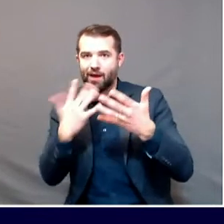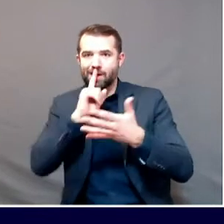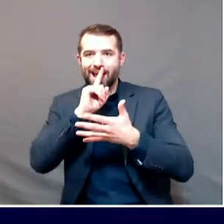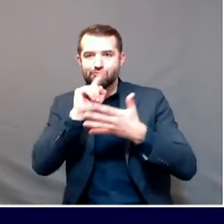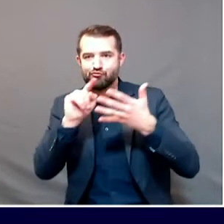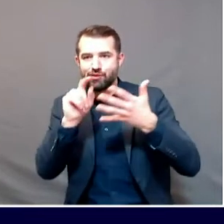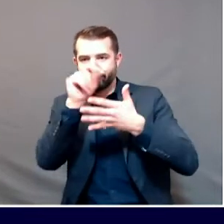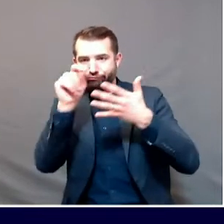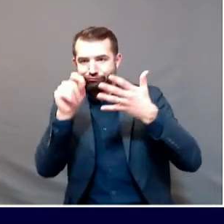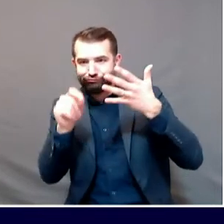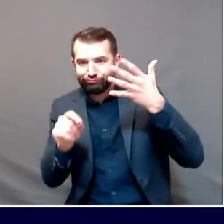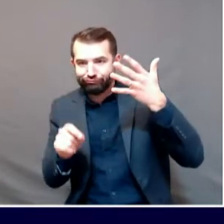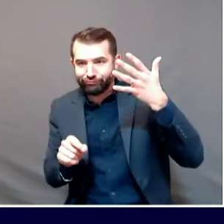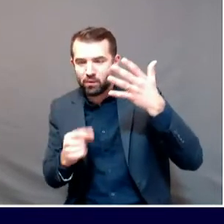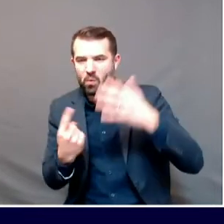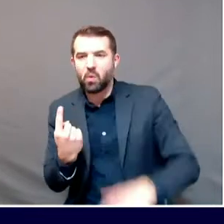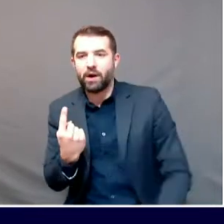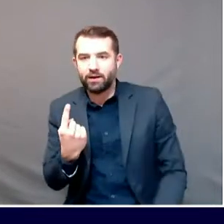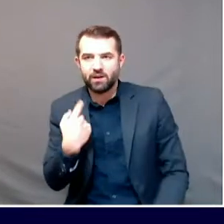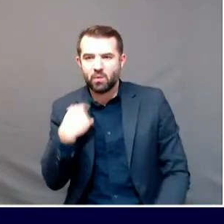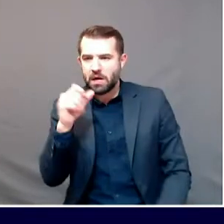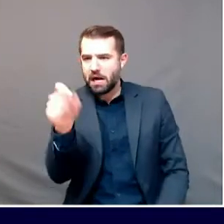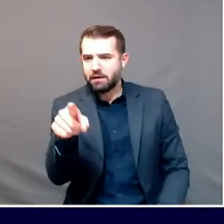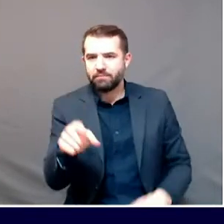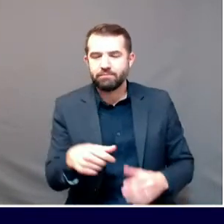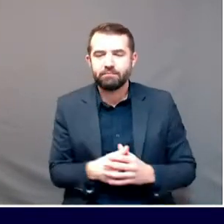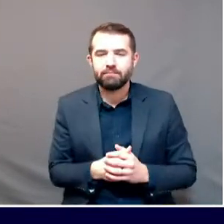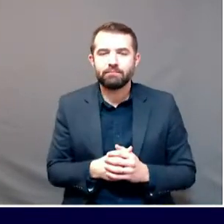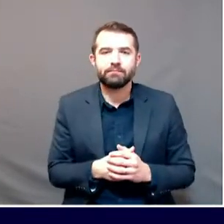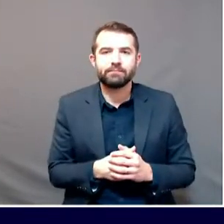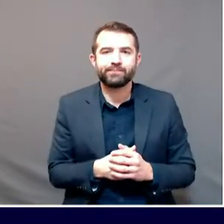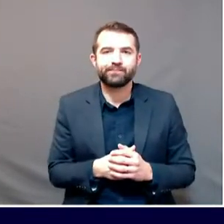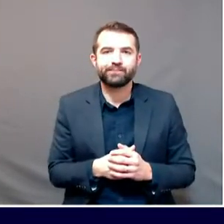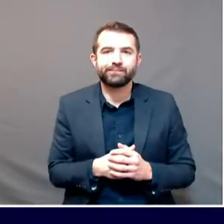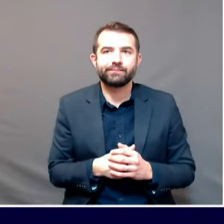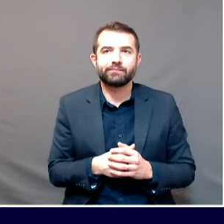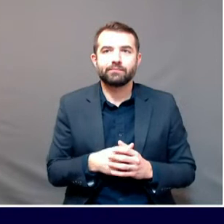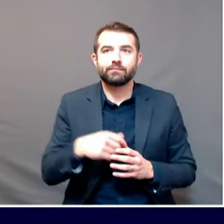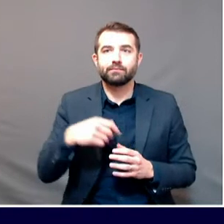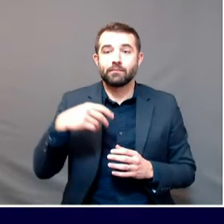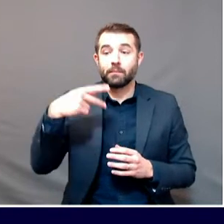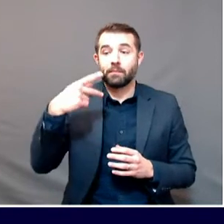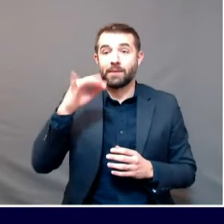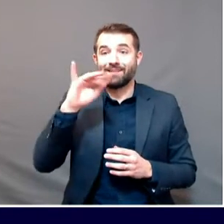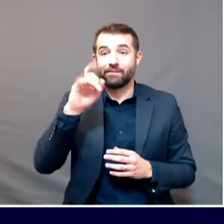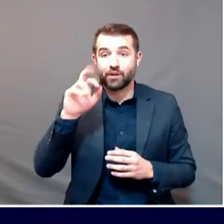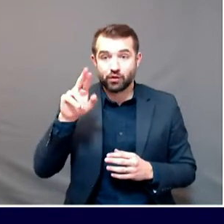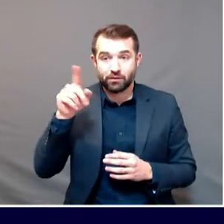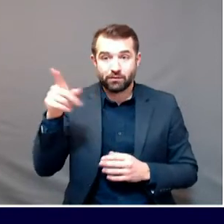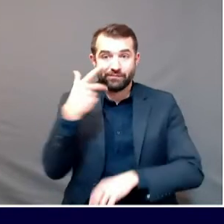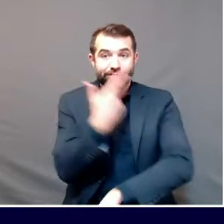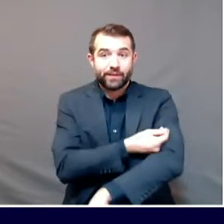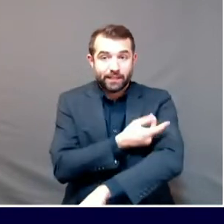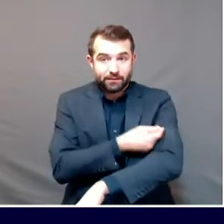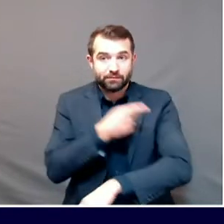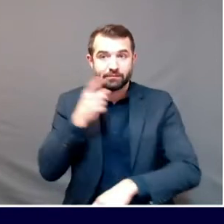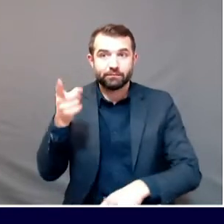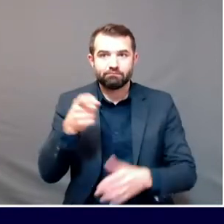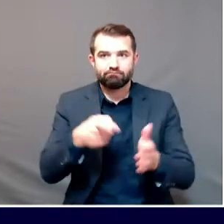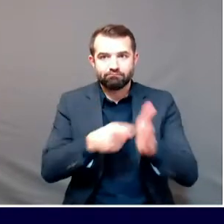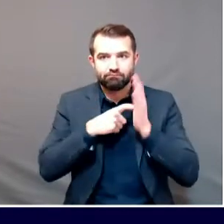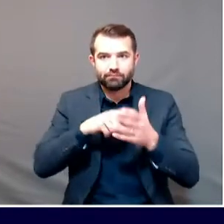I have my mind around here, the Pfizer vaccine is a 2-dose series, but